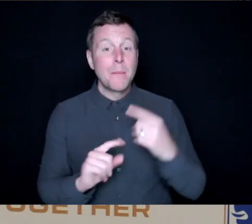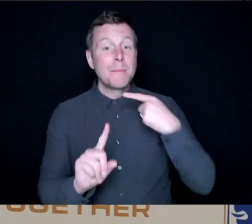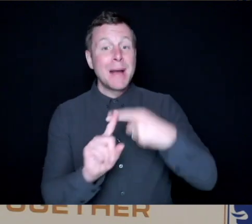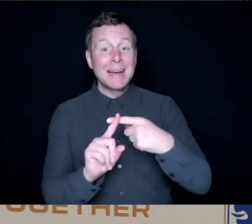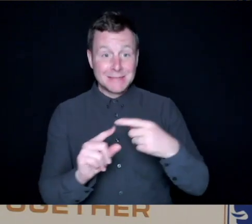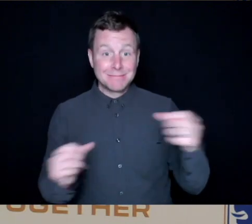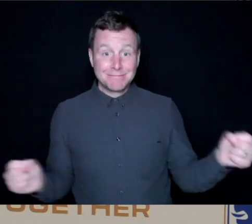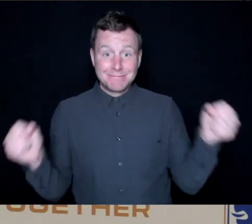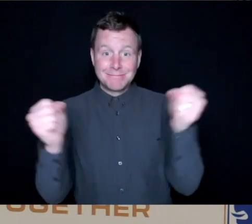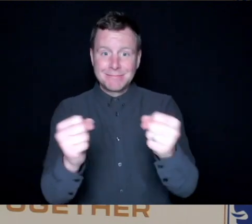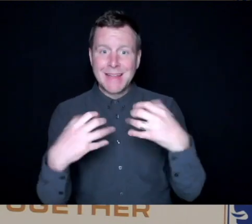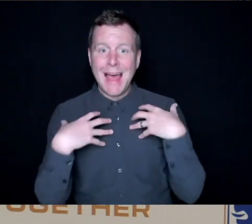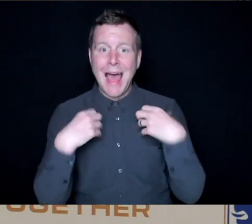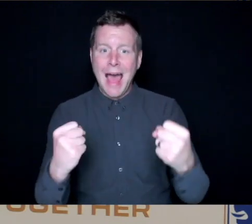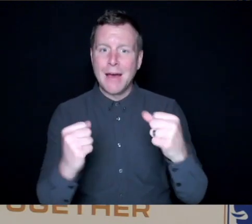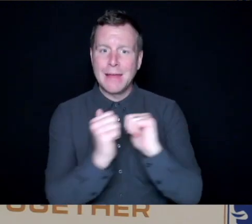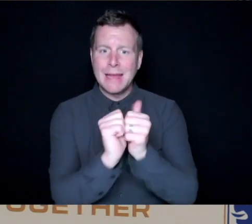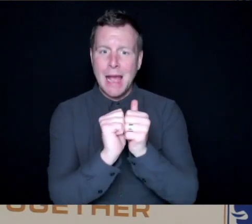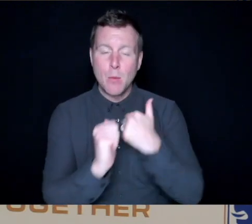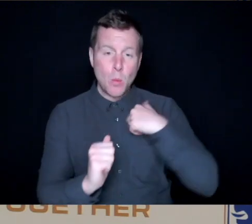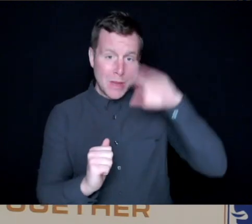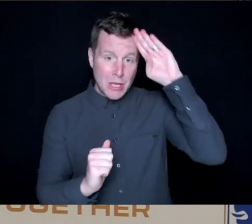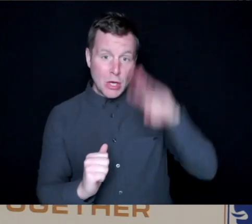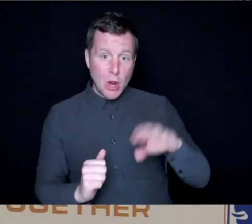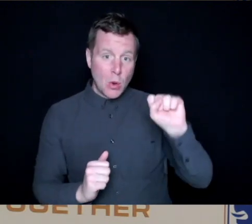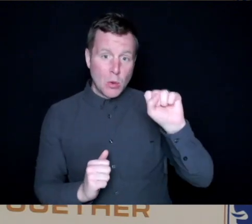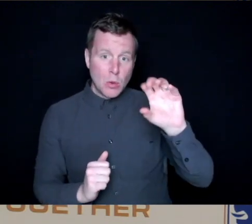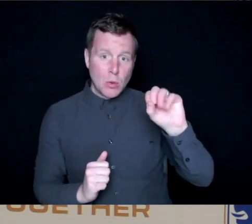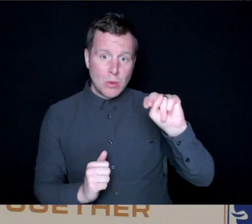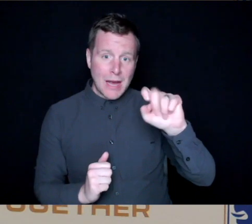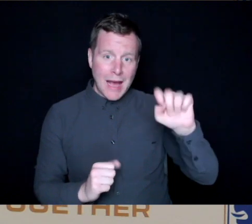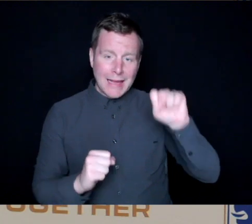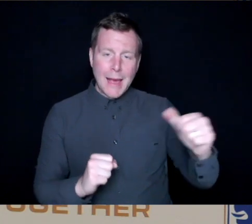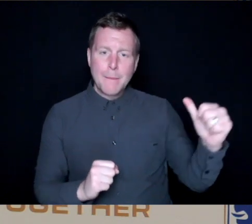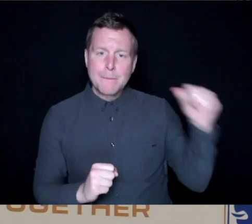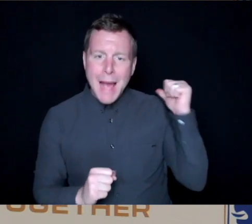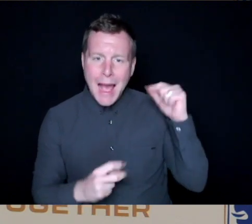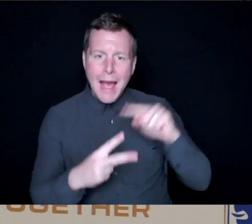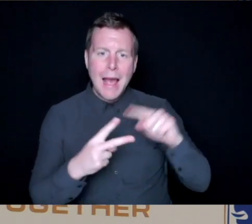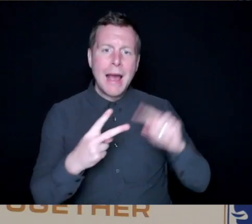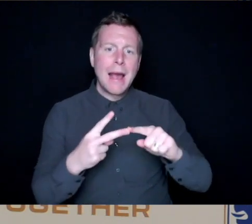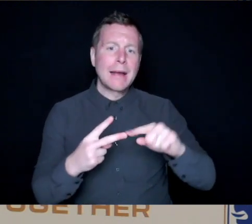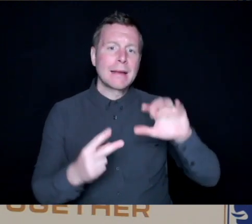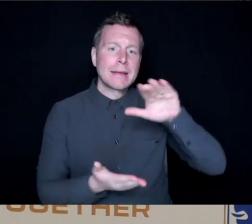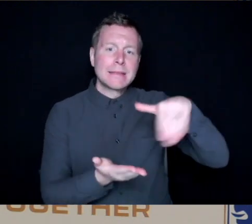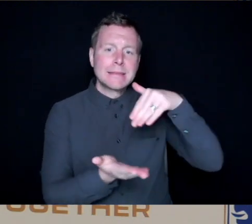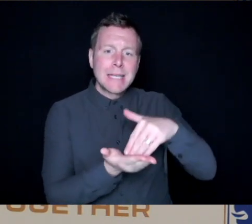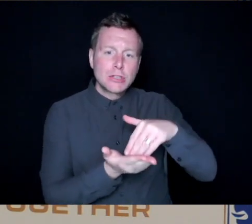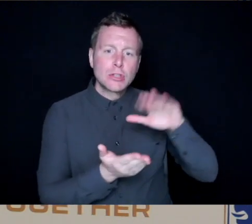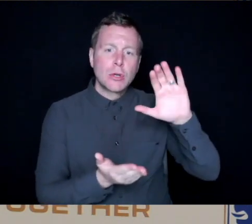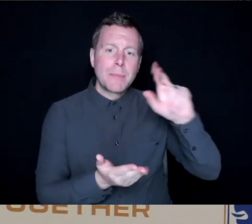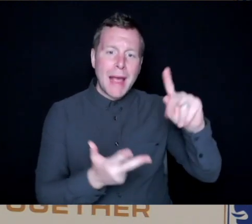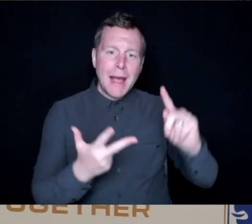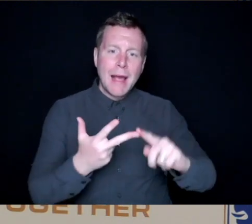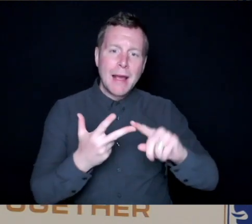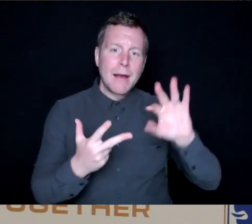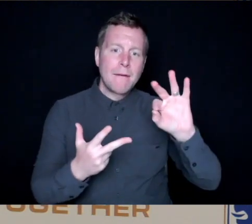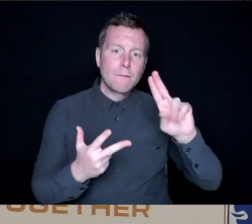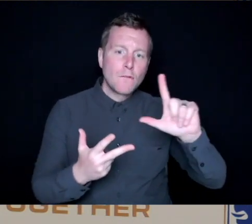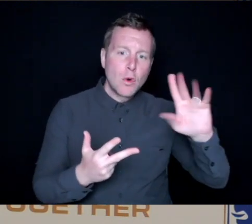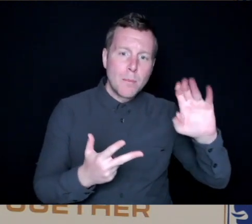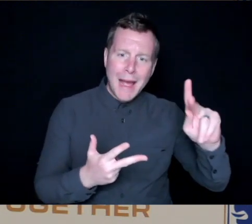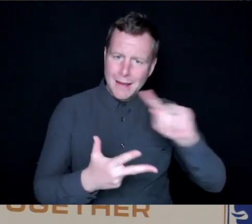healthy competition, and we know that Sonnet can play in the back line. We know she can play centre back. We know she can play full back, does so at international level. And